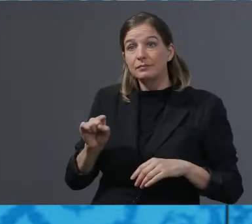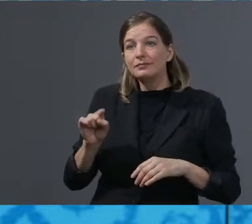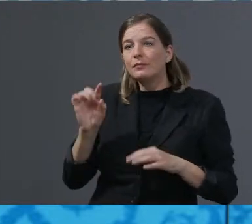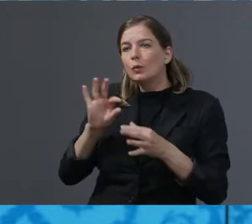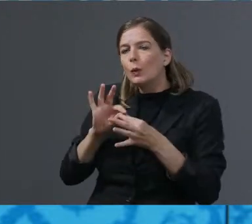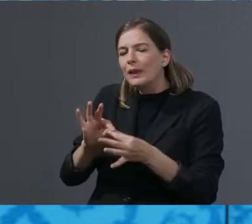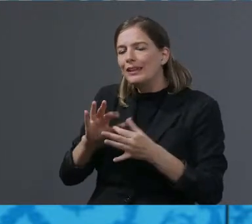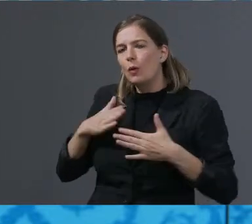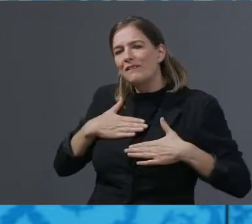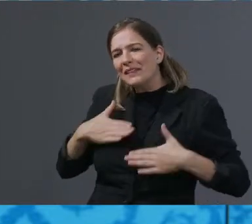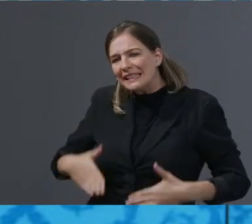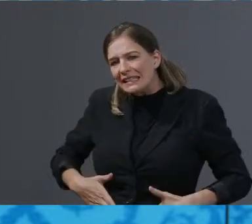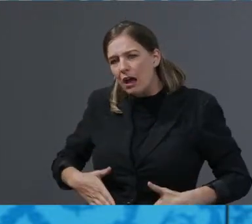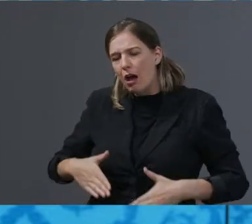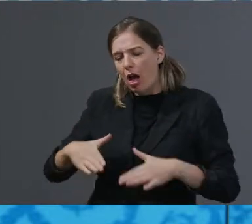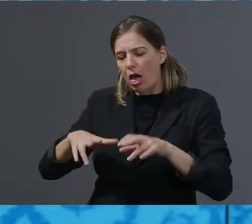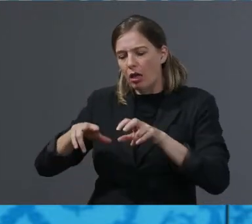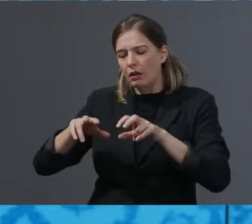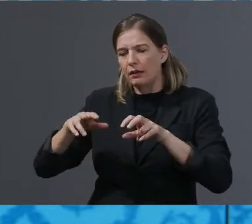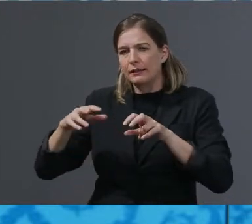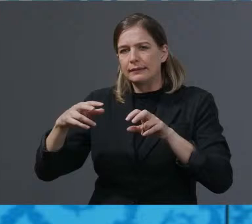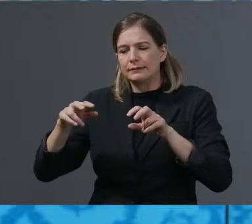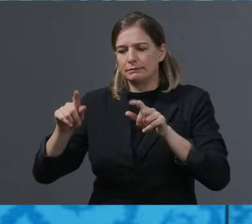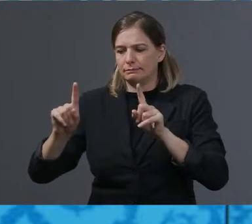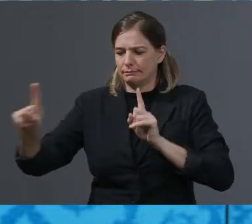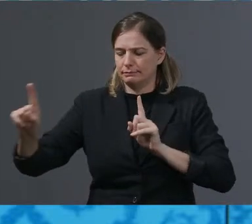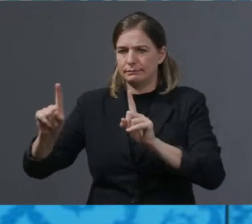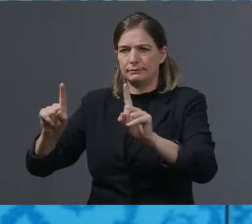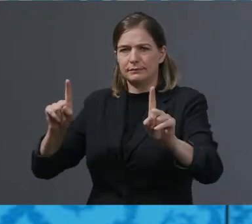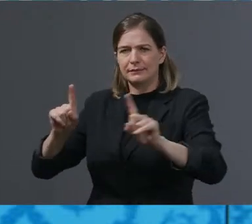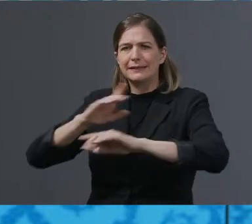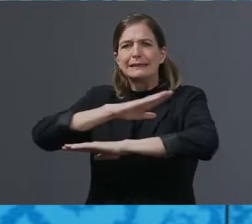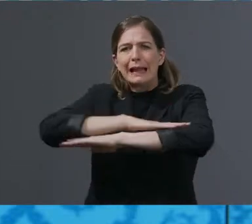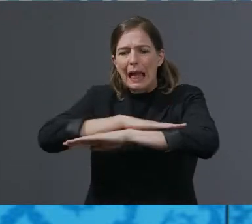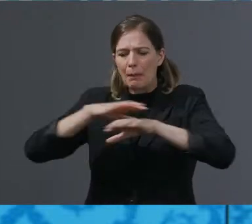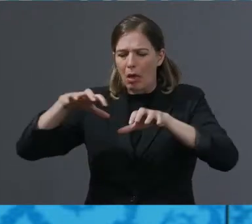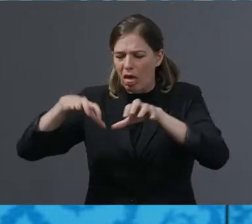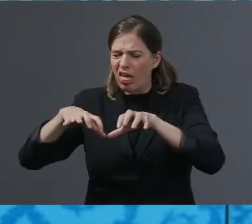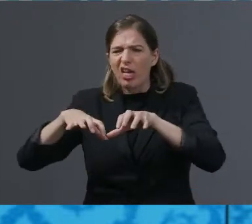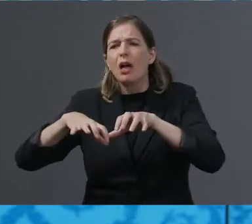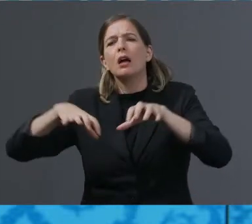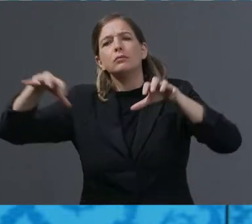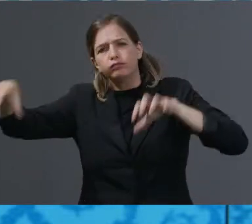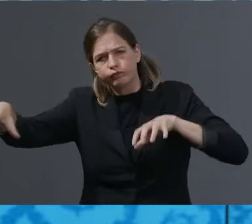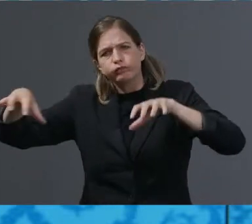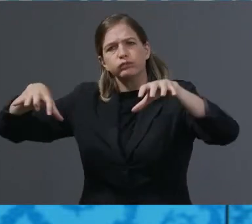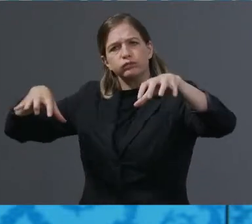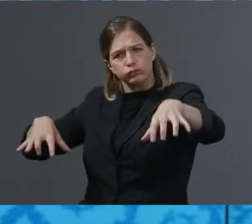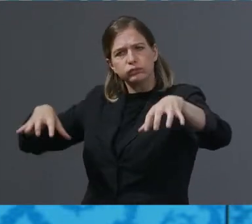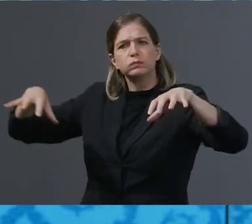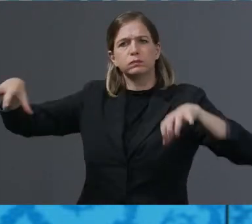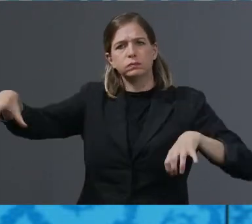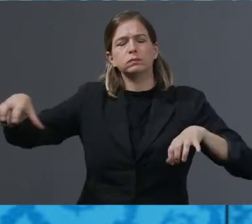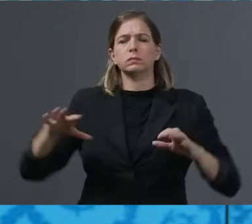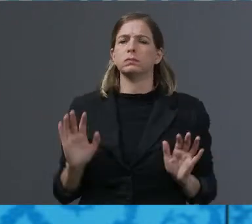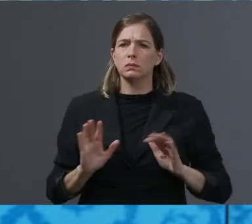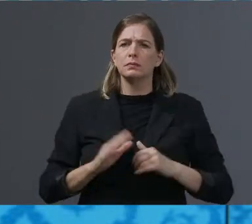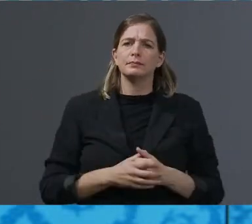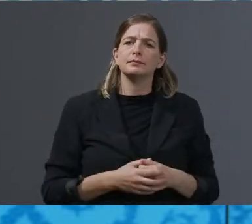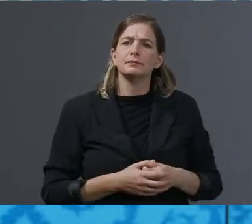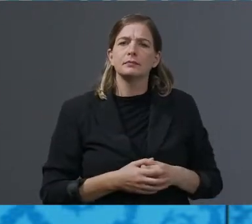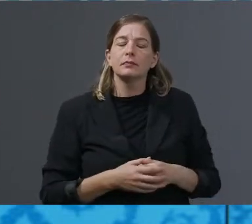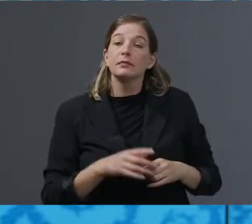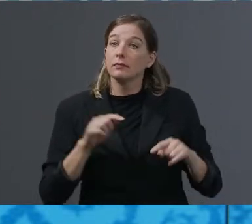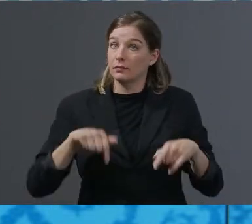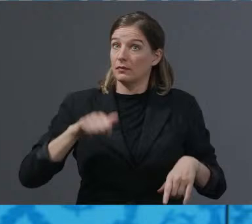physical distancing and breaking up of large congregations. In terms of Arizona and where we